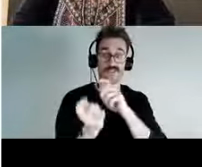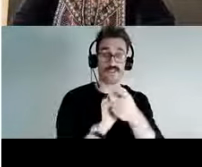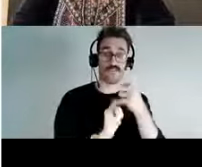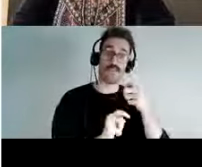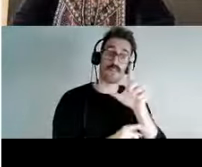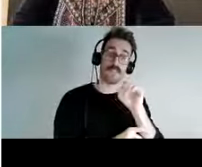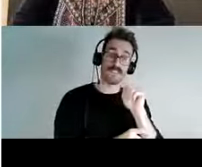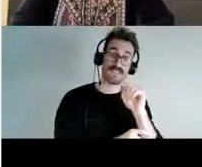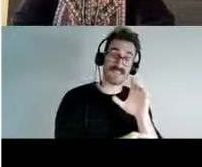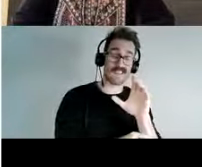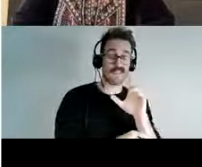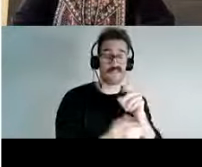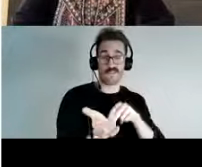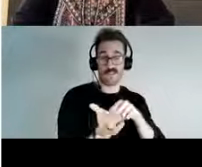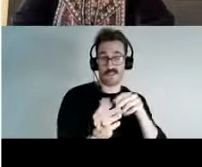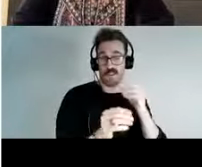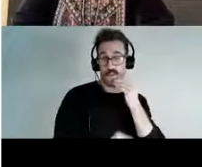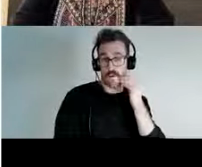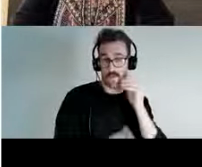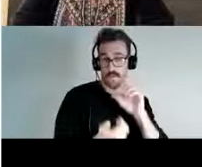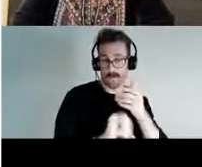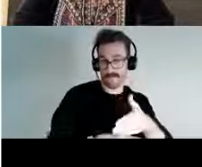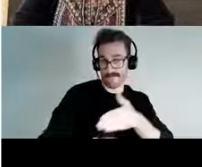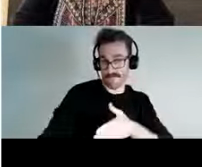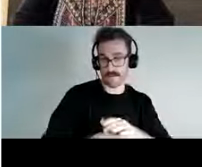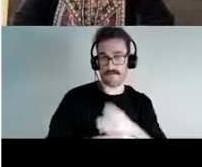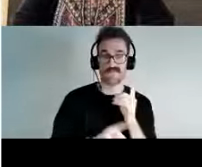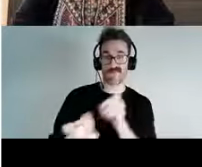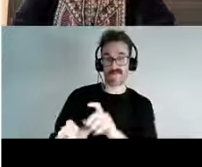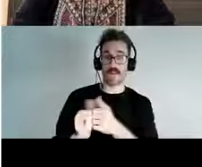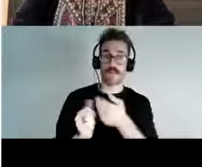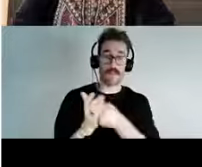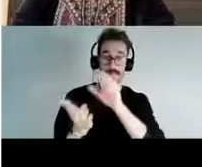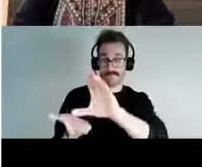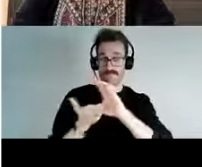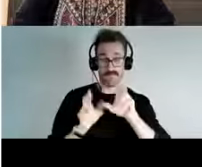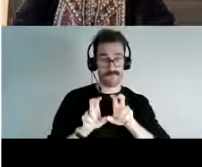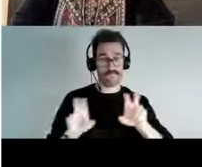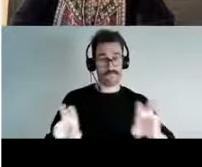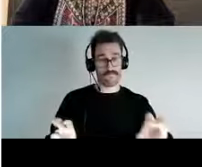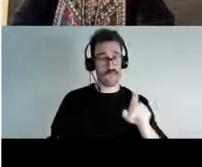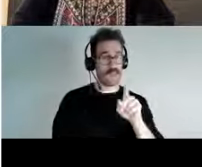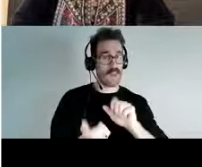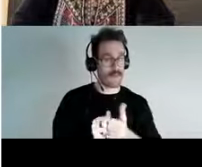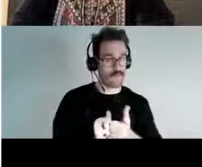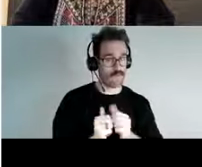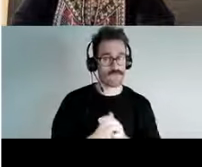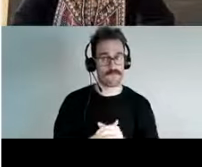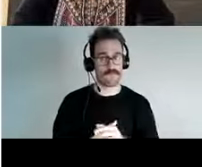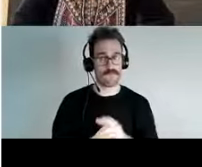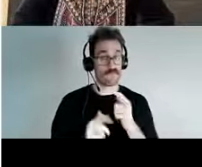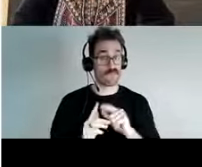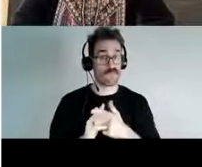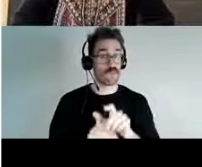the Minister of Infrastructure to ask them about providing funding for infrastructure for long-term care. We have begun another